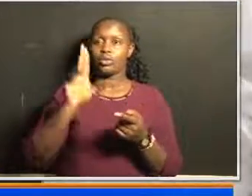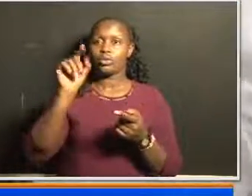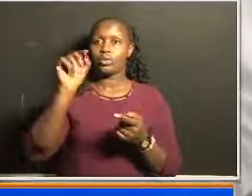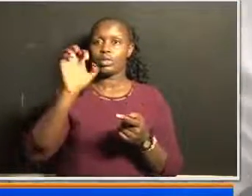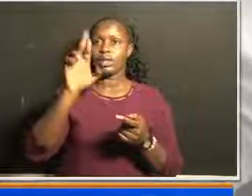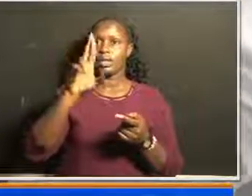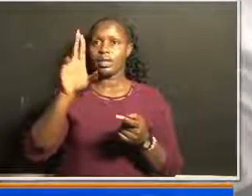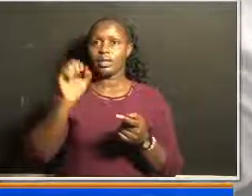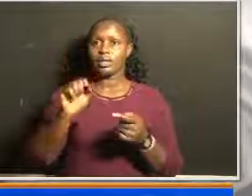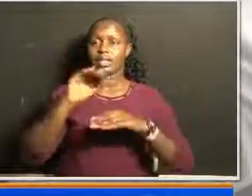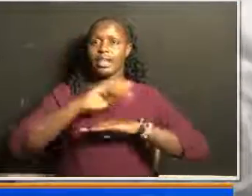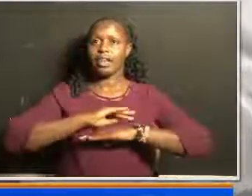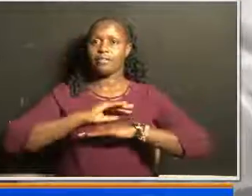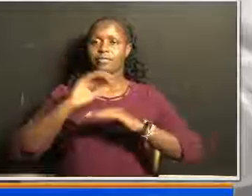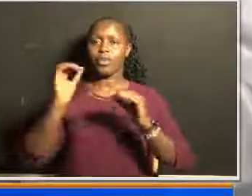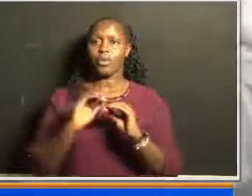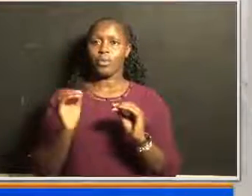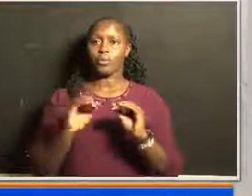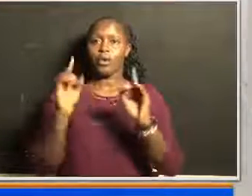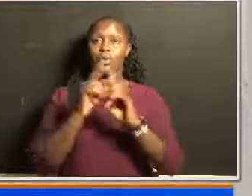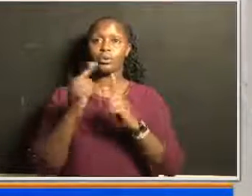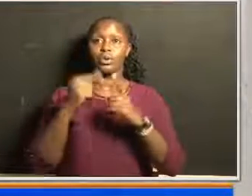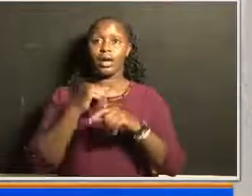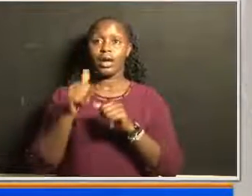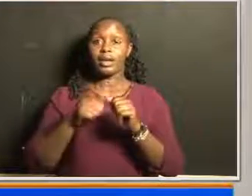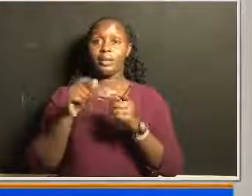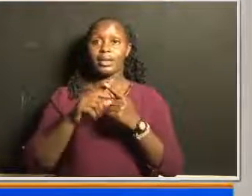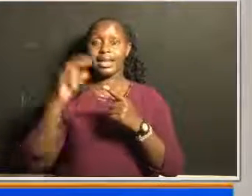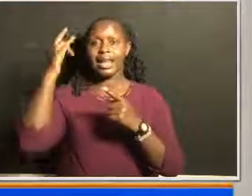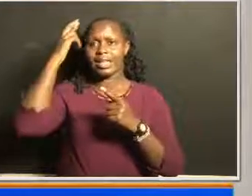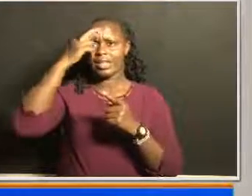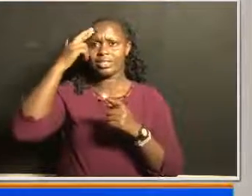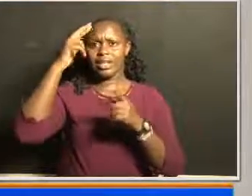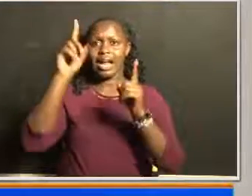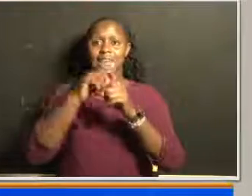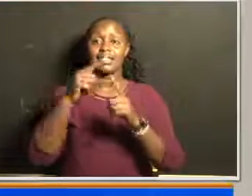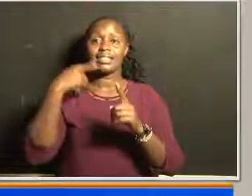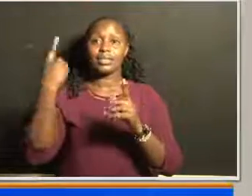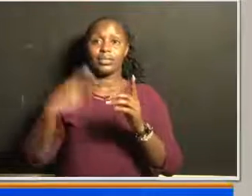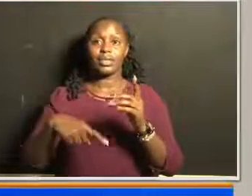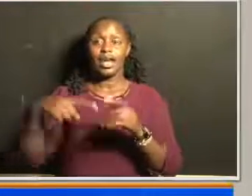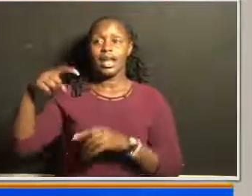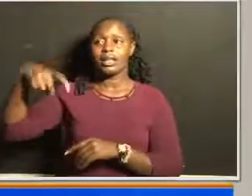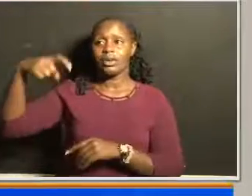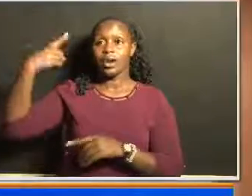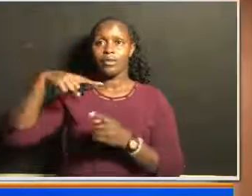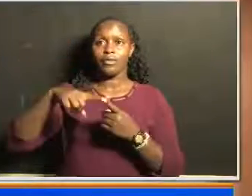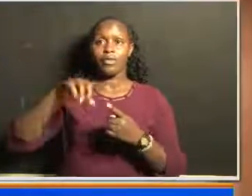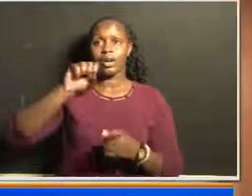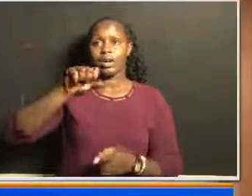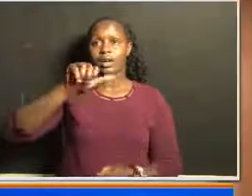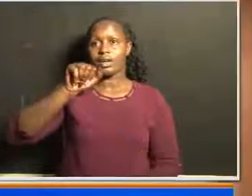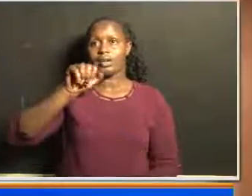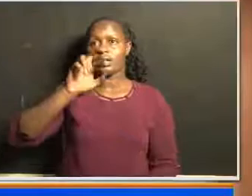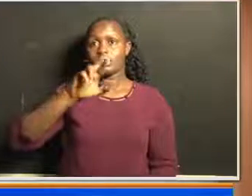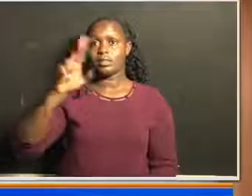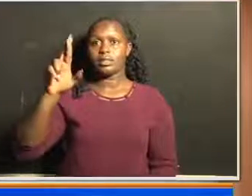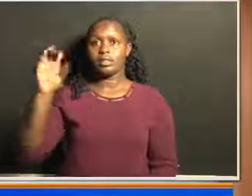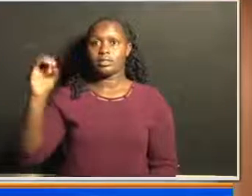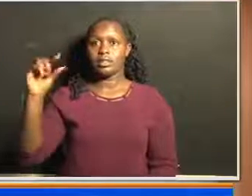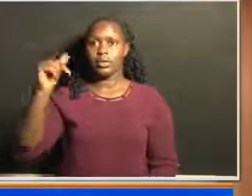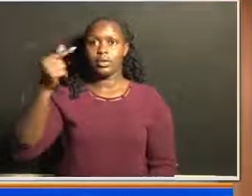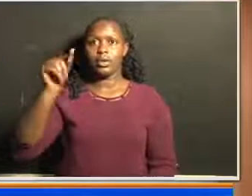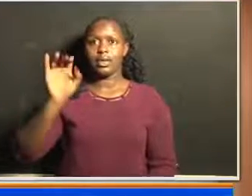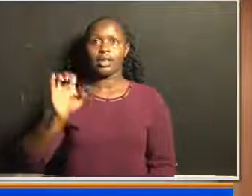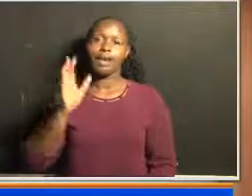further explains the causes of infertility in women as he outlines the requirements of a surrogate mother. Number one cause of